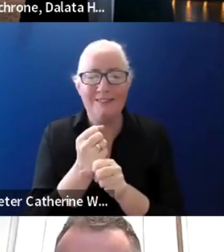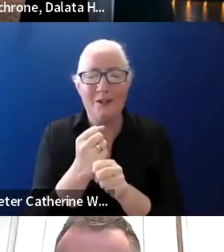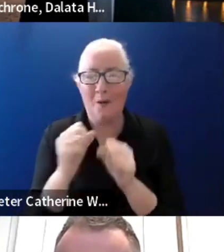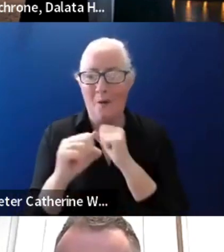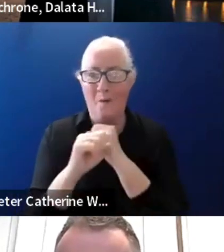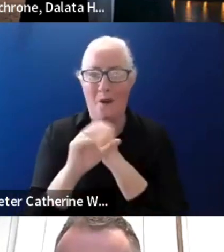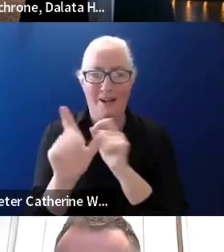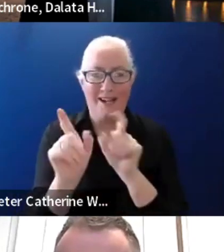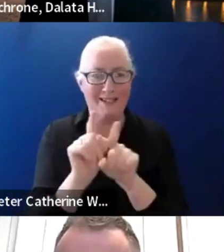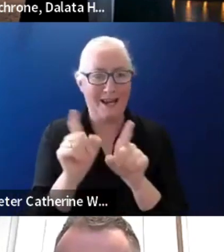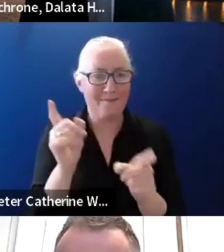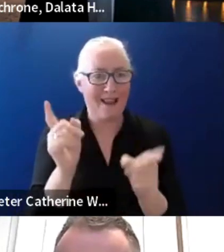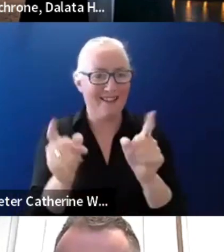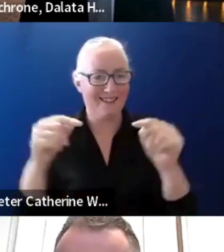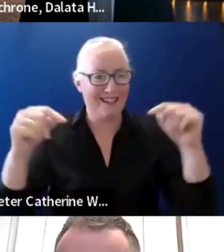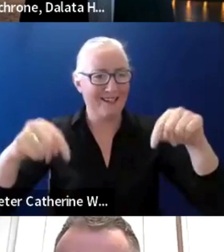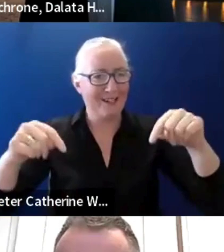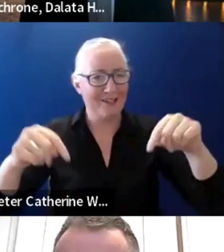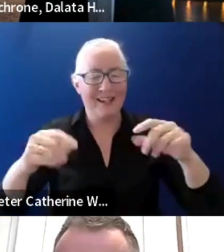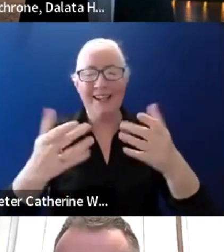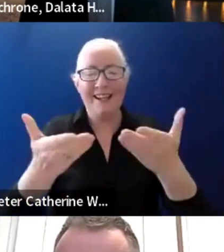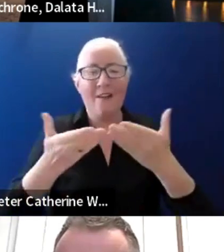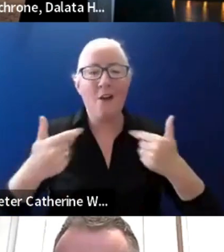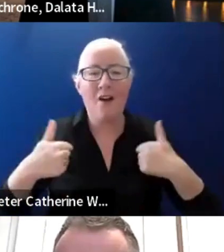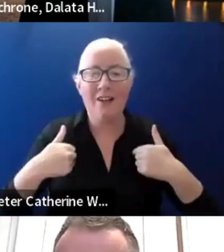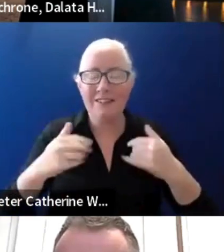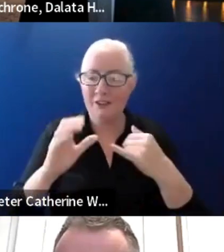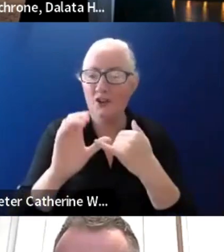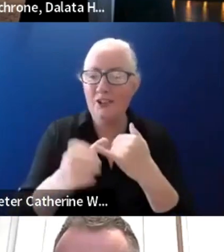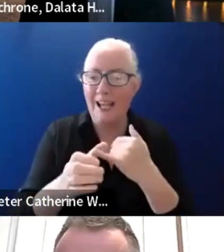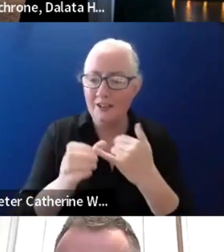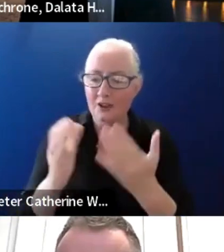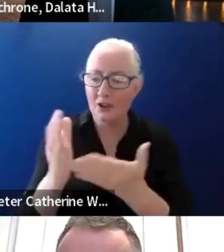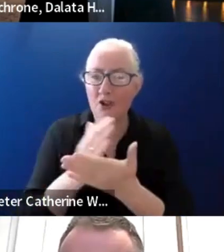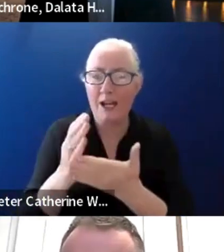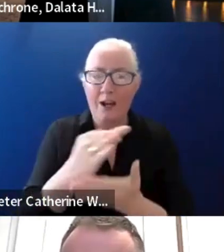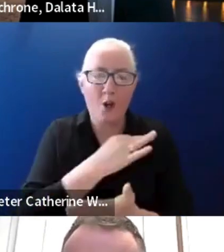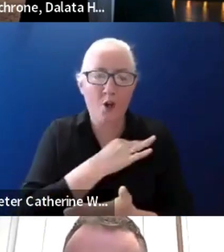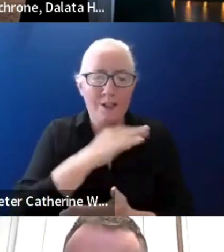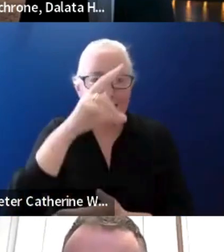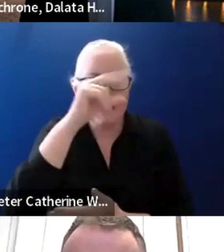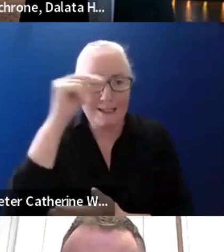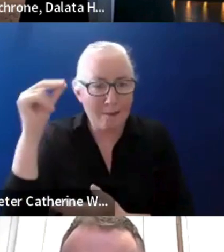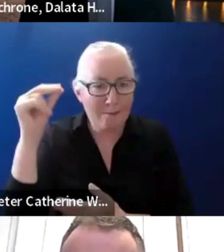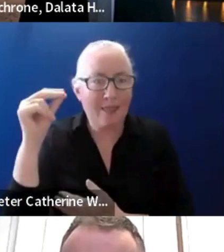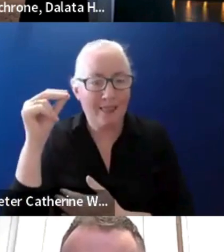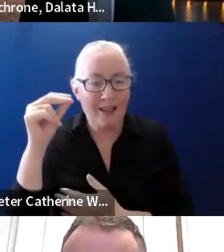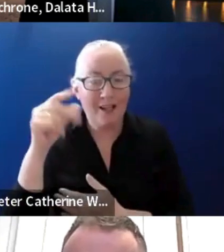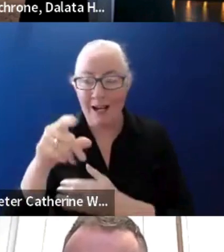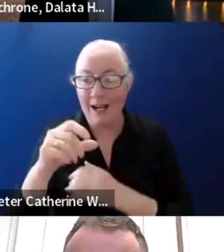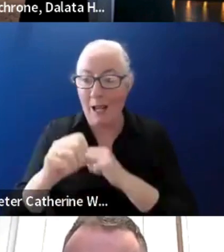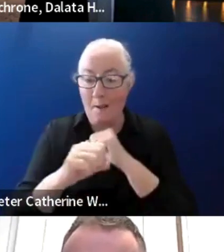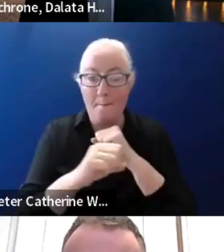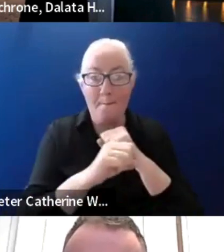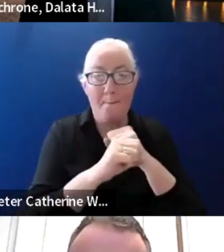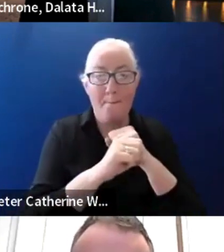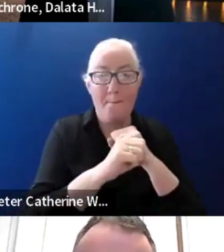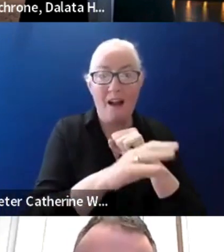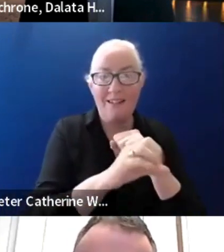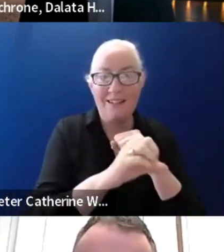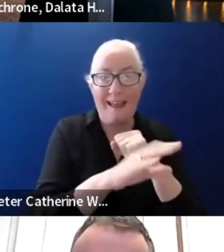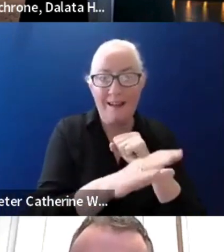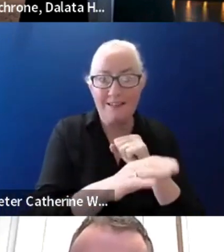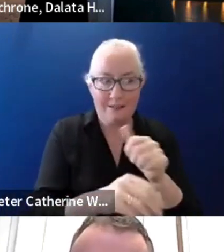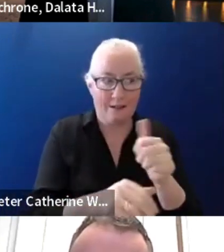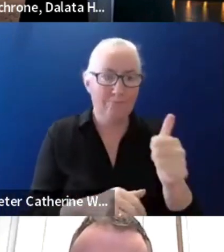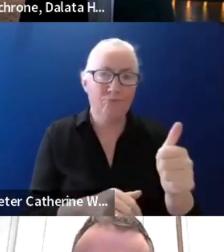webinars like this, is the opportunity it provides for us to share really good examples of what works. And I noted the podcasting on the EAP as well. So thank you for that.